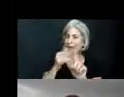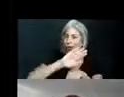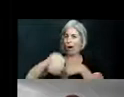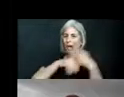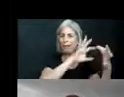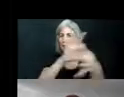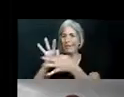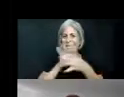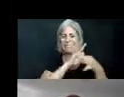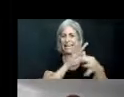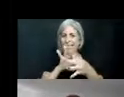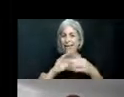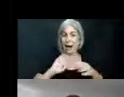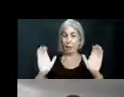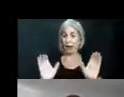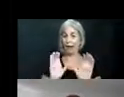an impact on the planet.